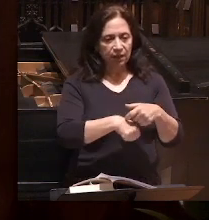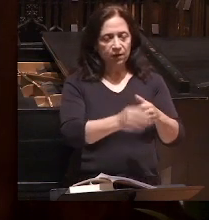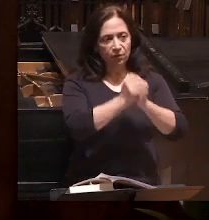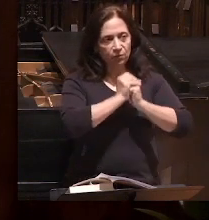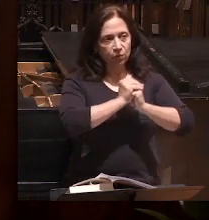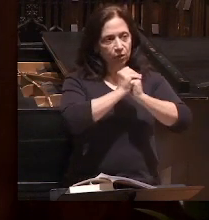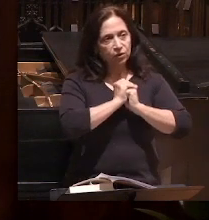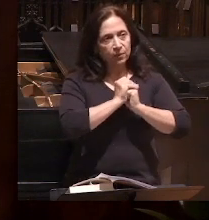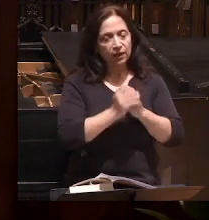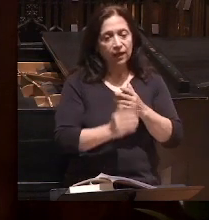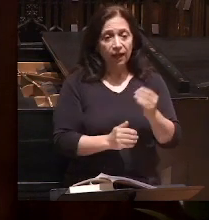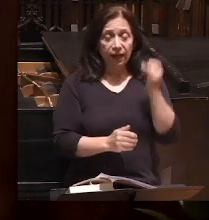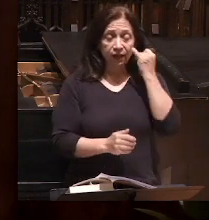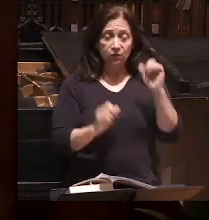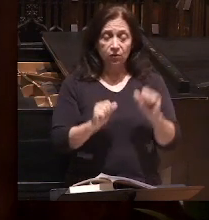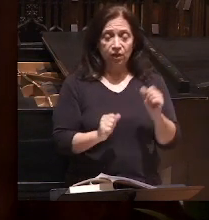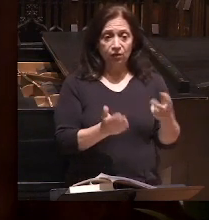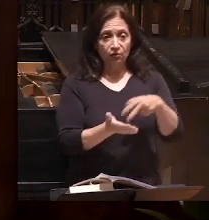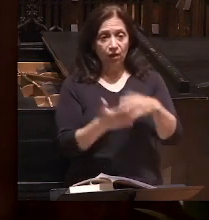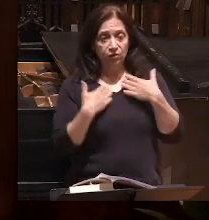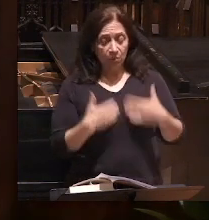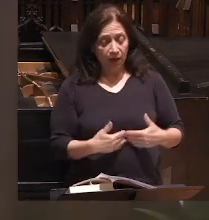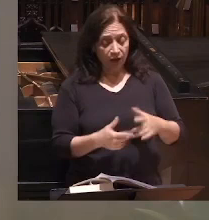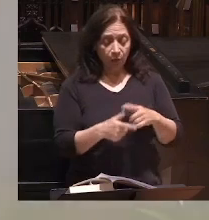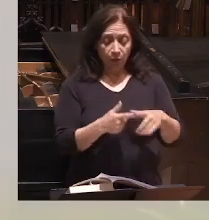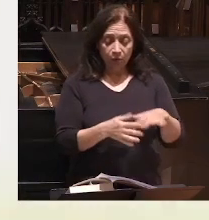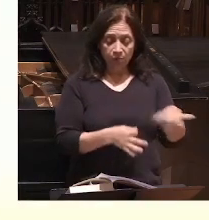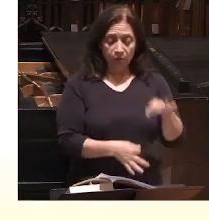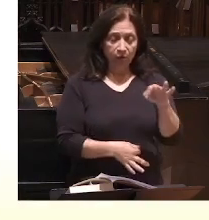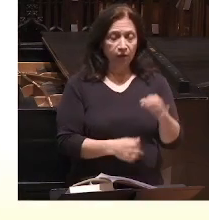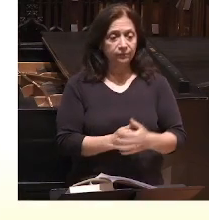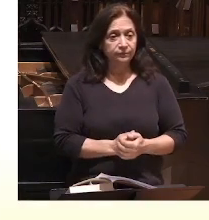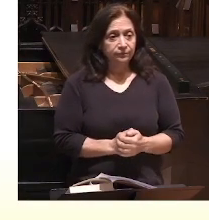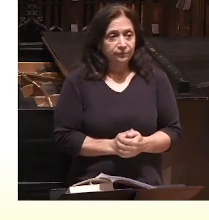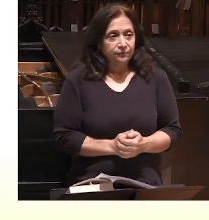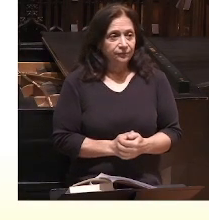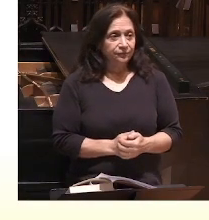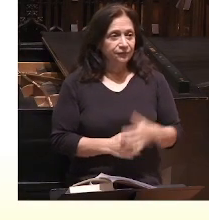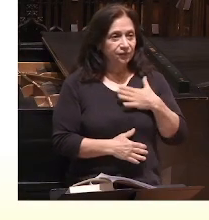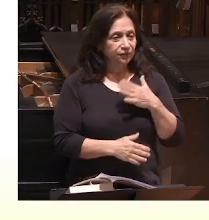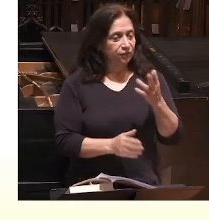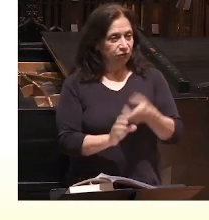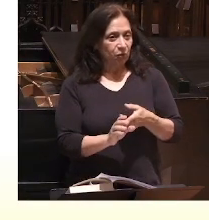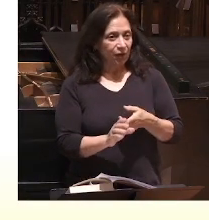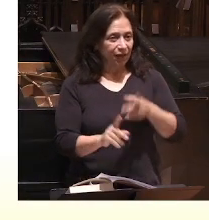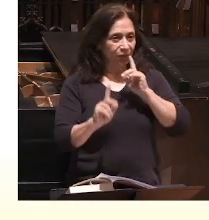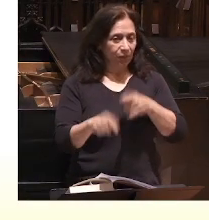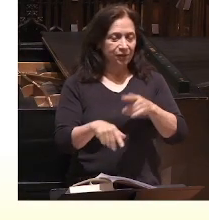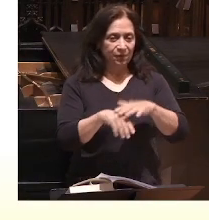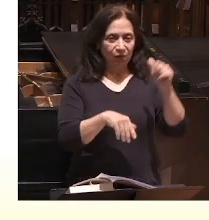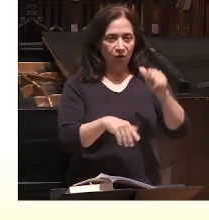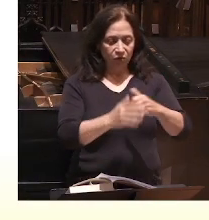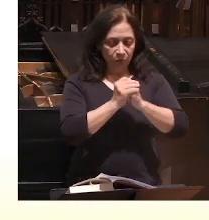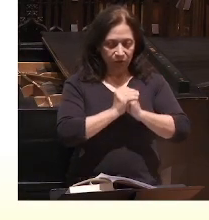of worship. And if you would rise in body or in spirit and join me in our responsive